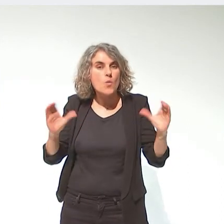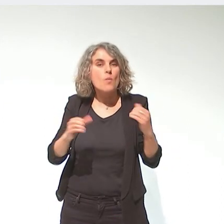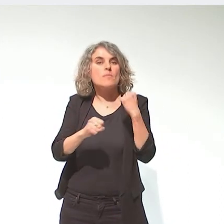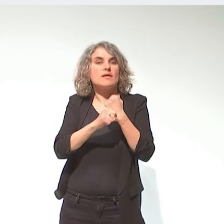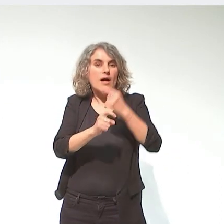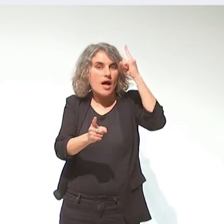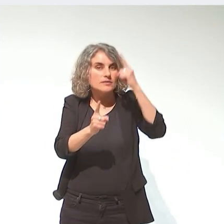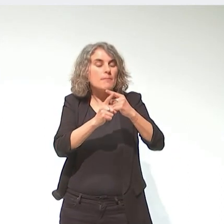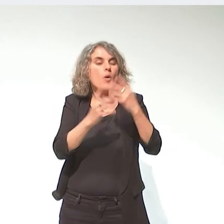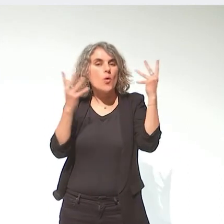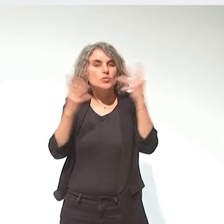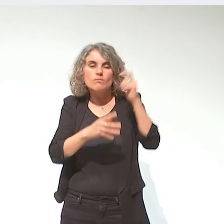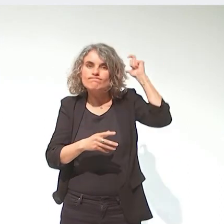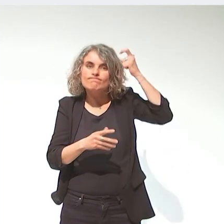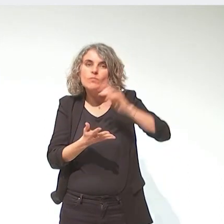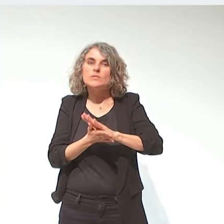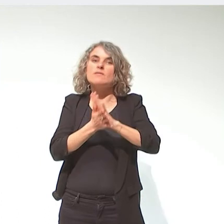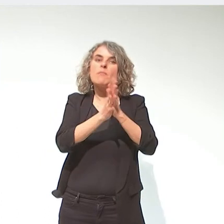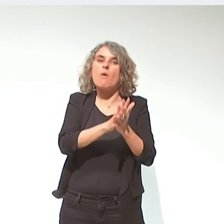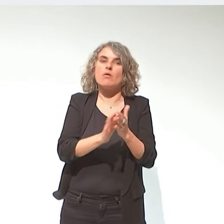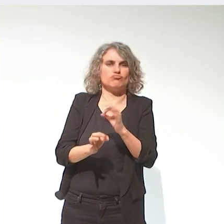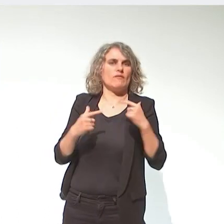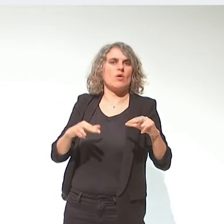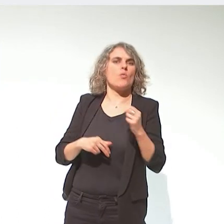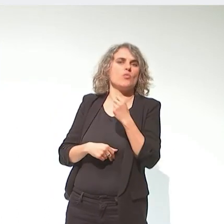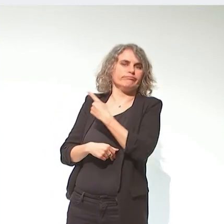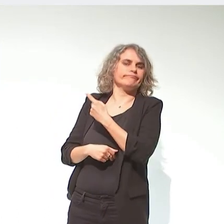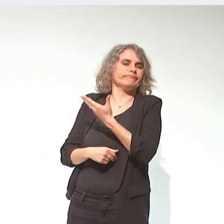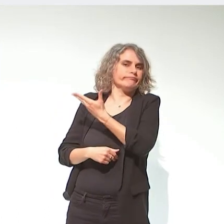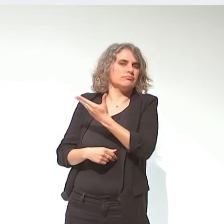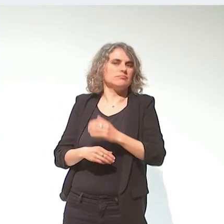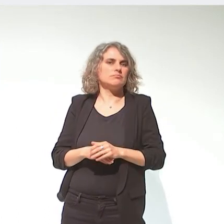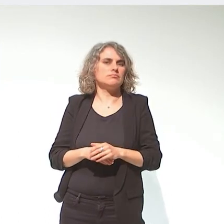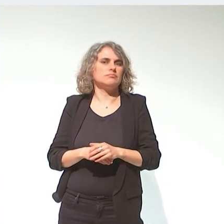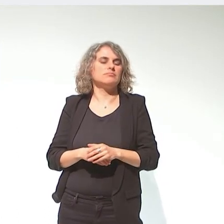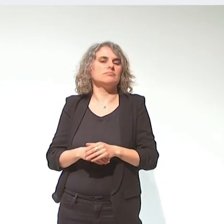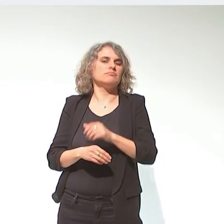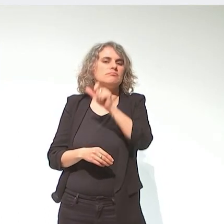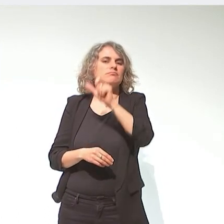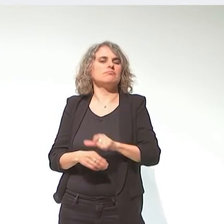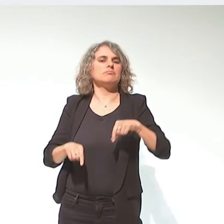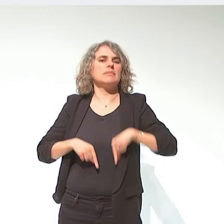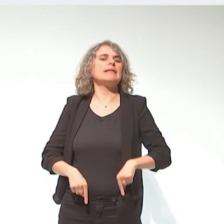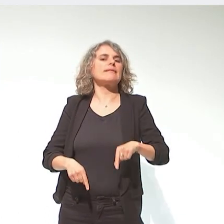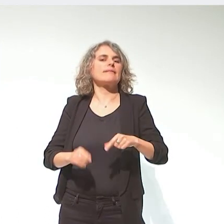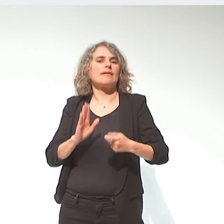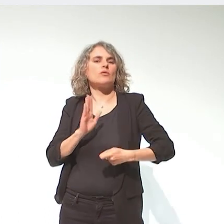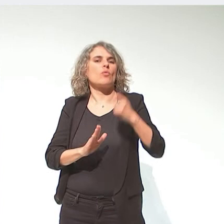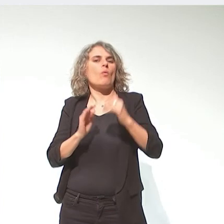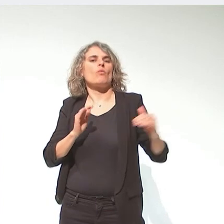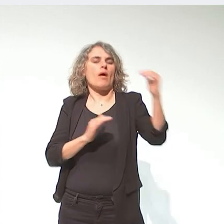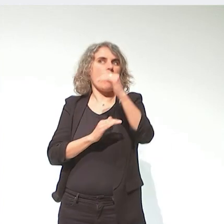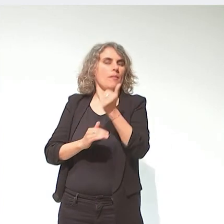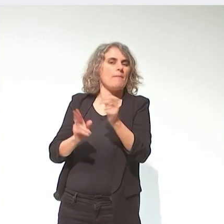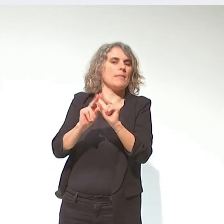embark upon a new development working session as foreshadowed by Frederick Vidal's